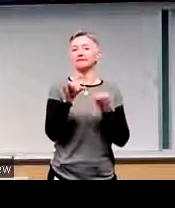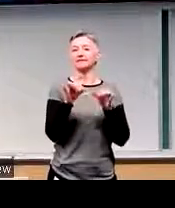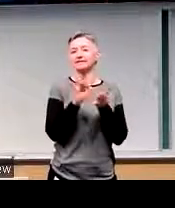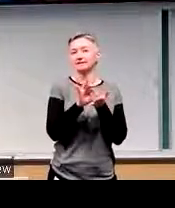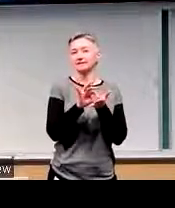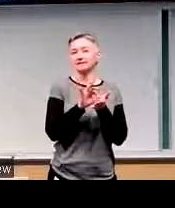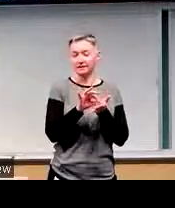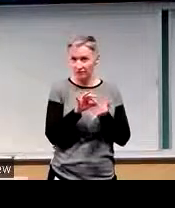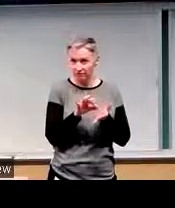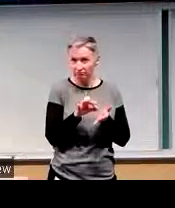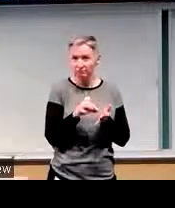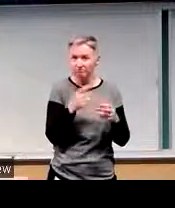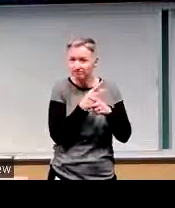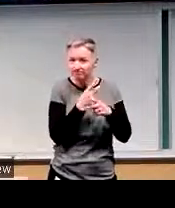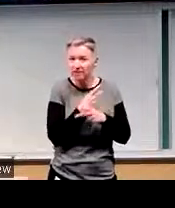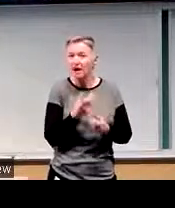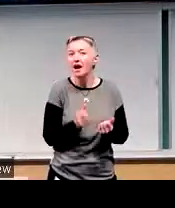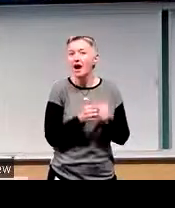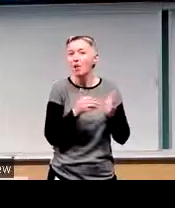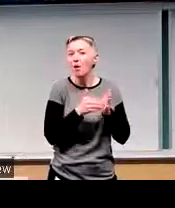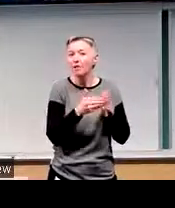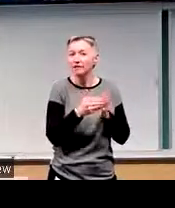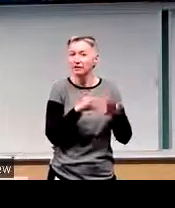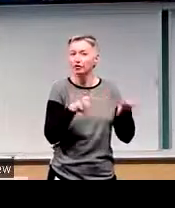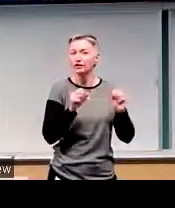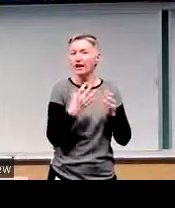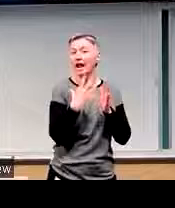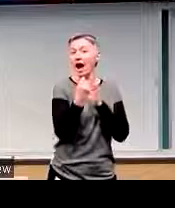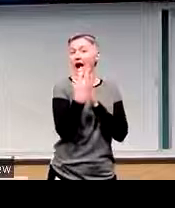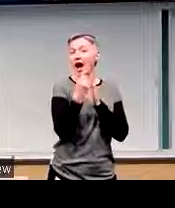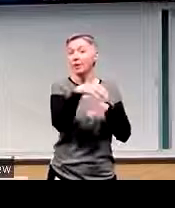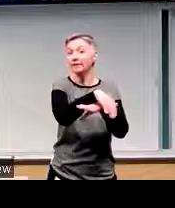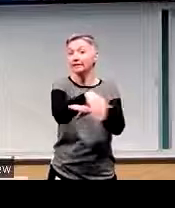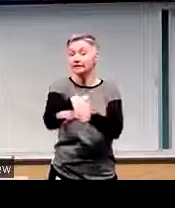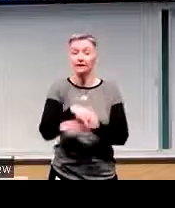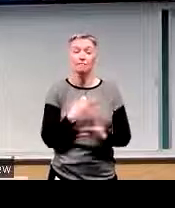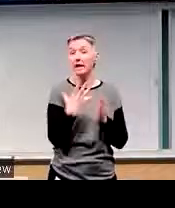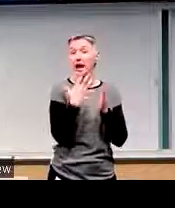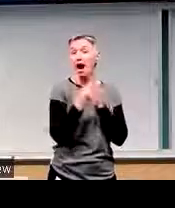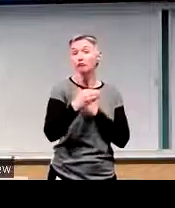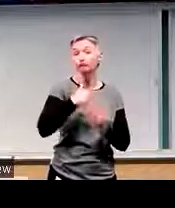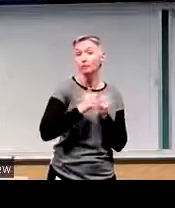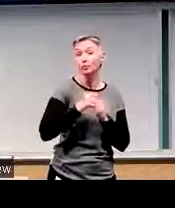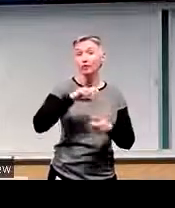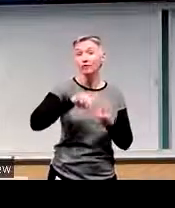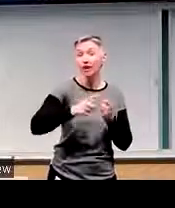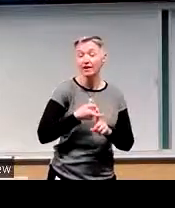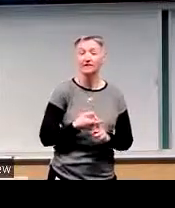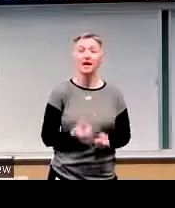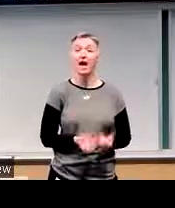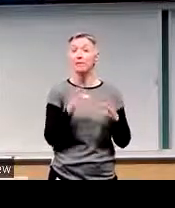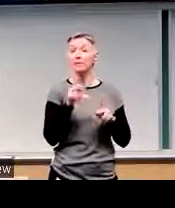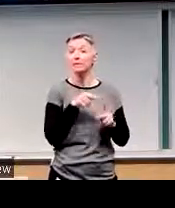many times they're able to go out in the evening, go out and spend time with friends, how many people they